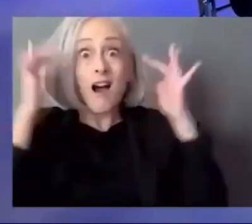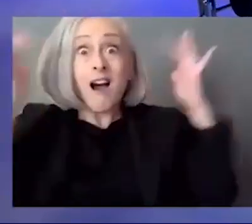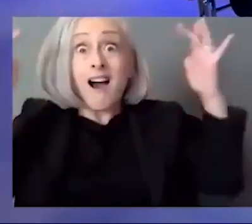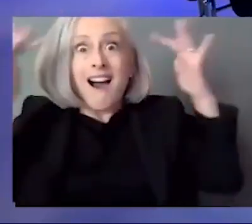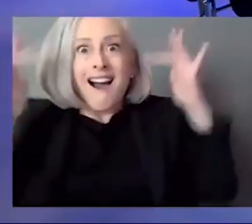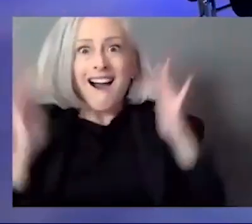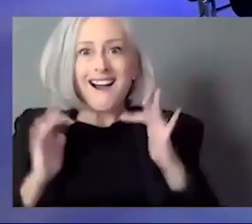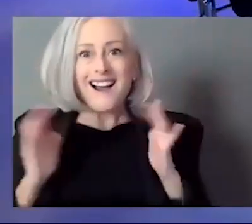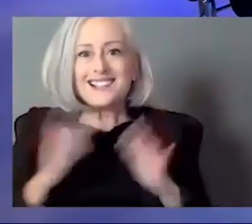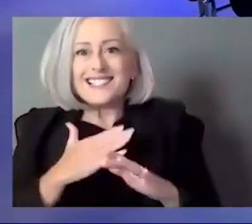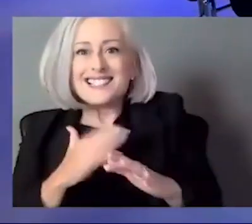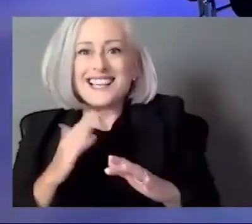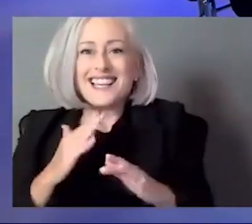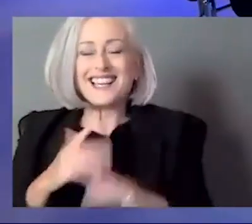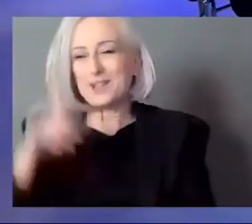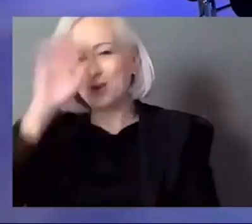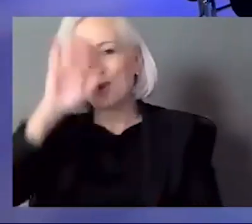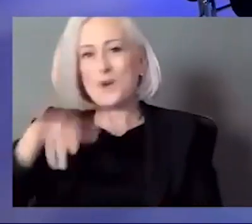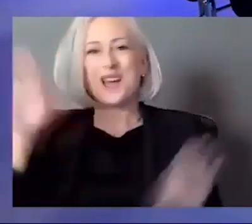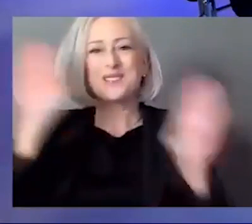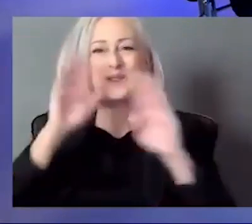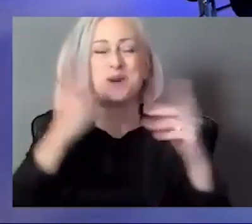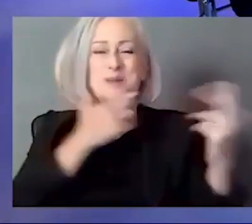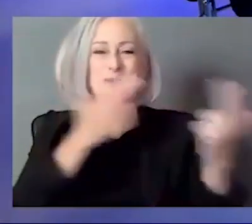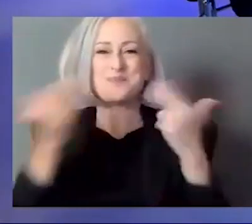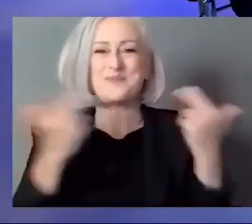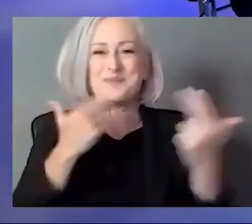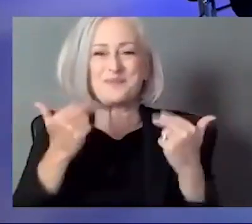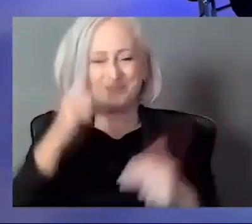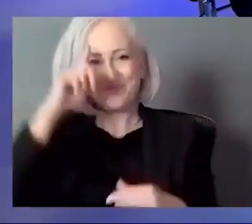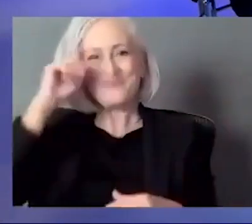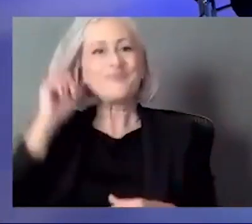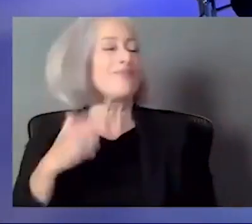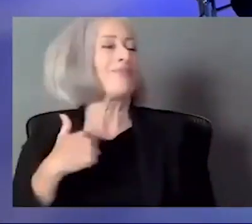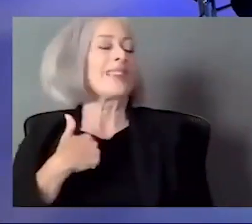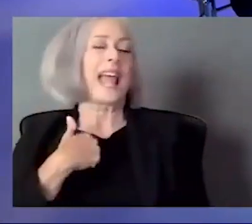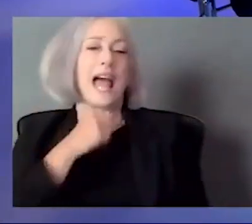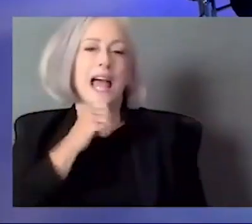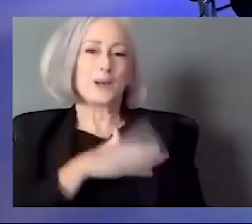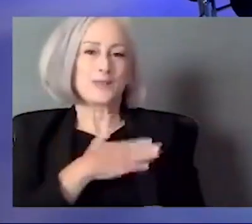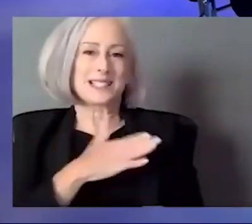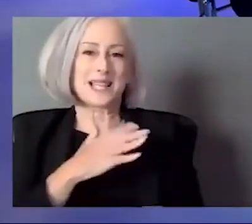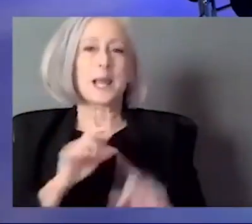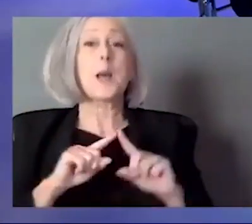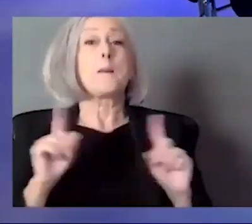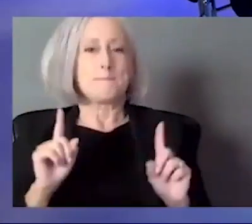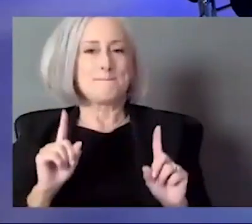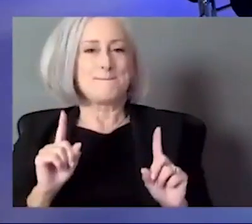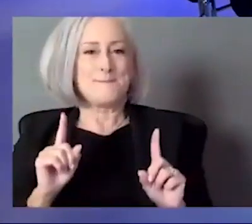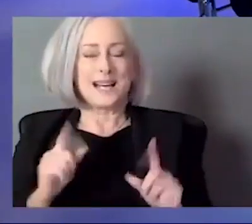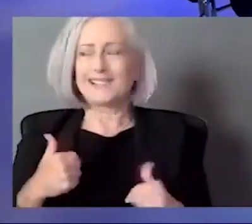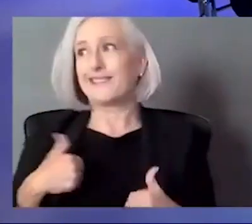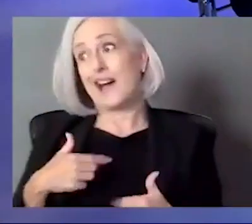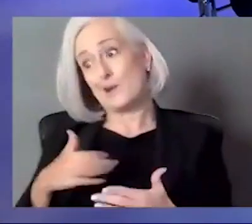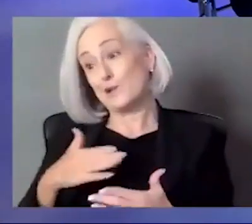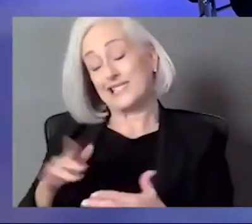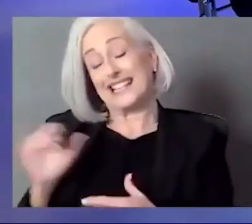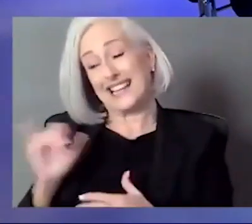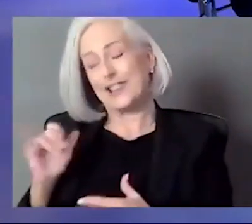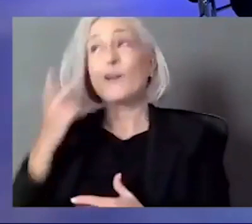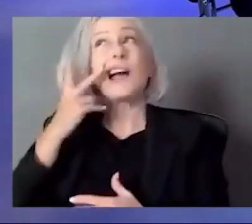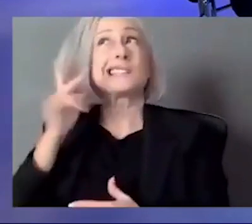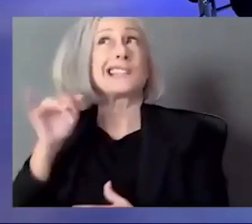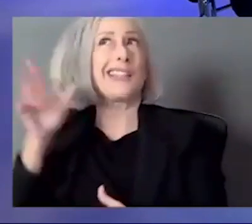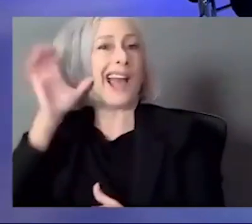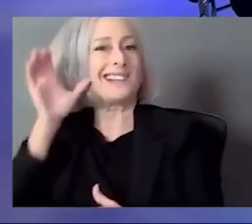that's going to be trouble. I don't do a Eyes lot light of up. singing, Well, but I don't do singing either. I see that. I